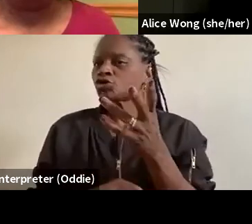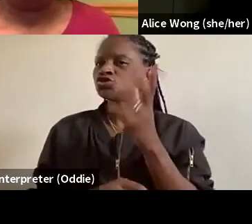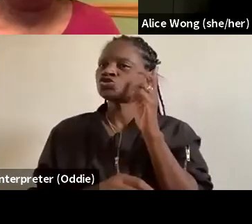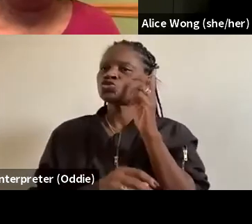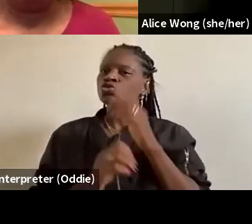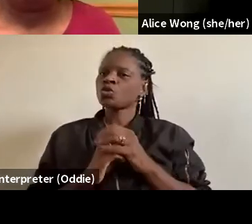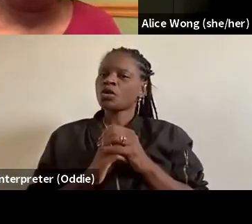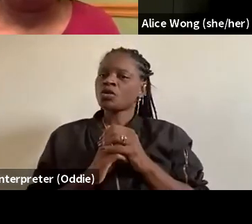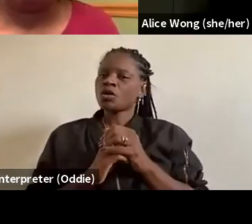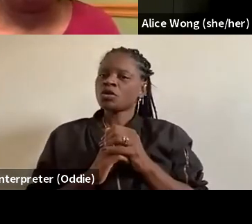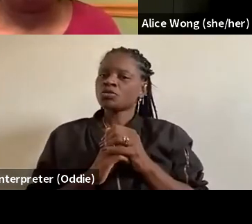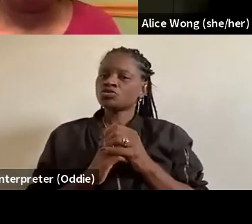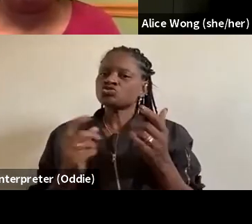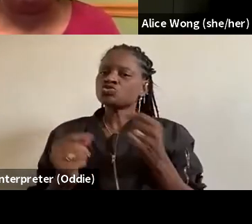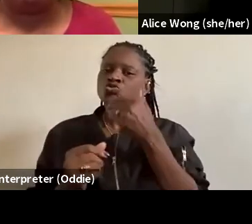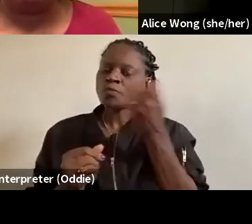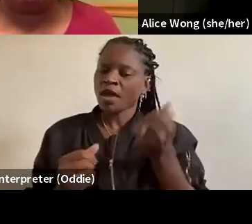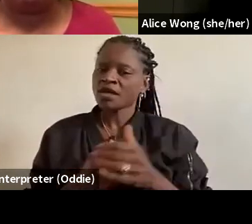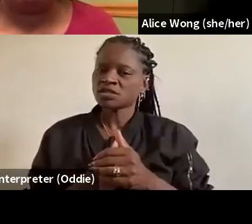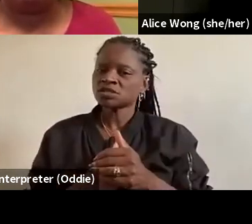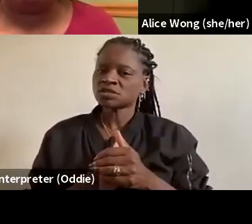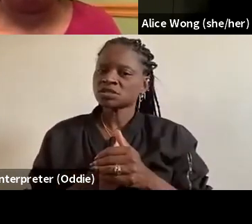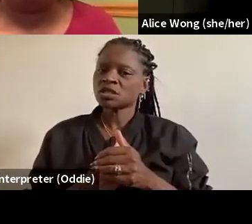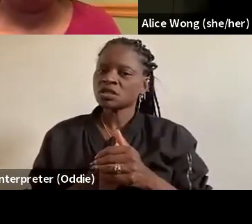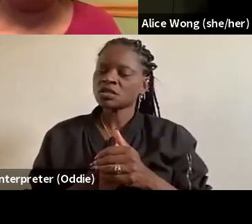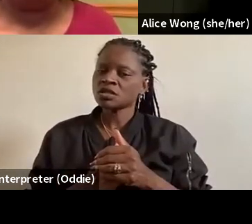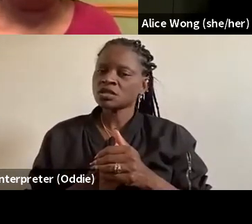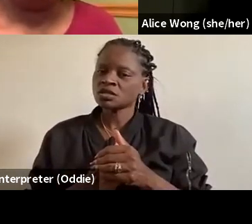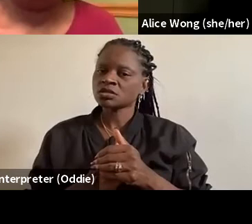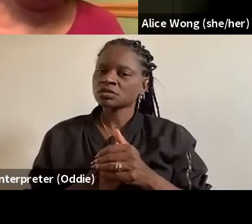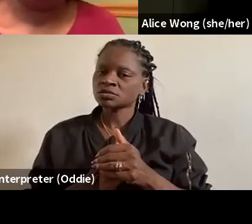So I think hopefully that will just be,